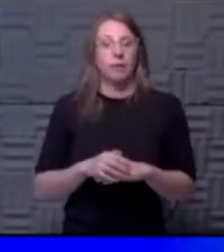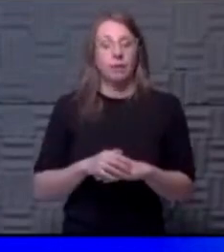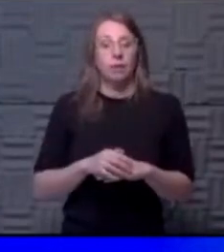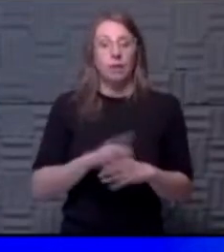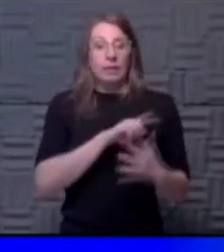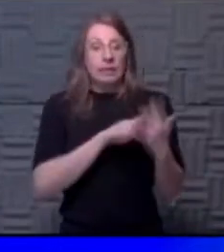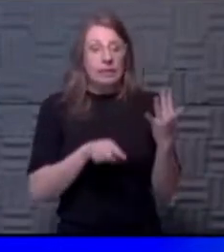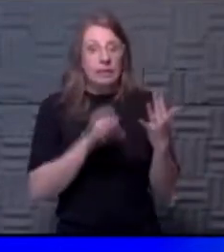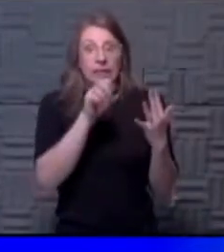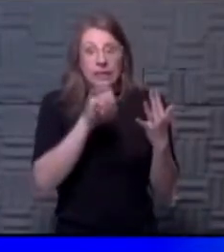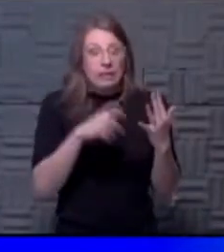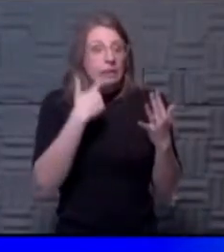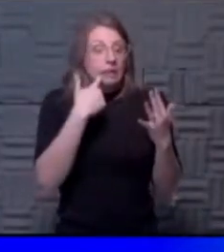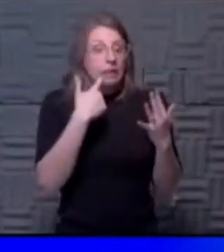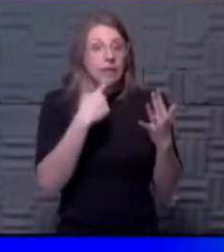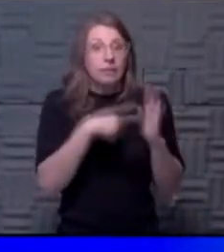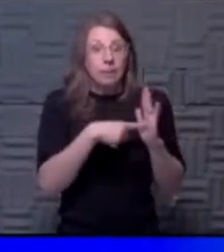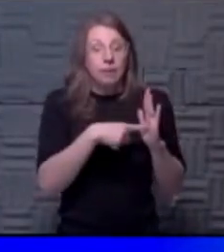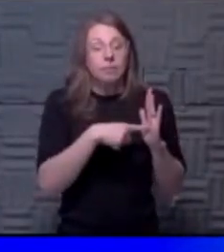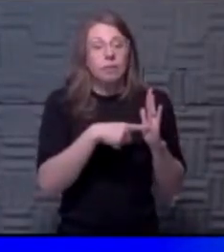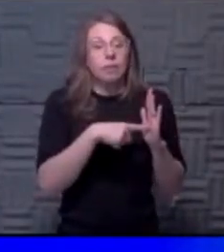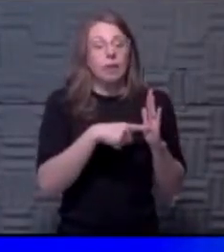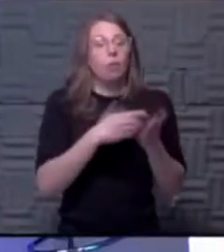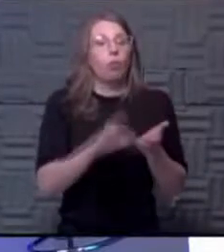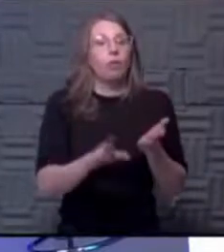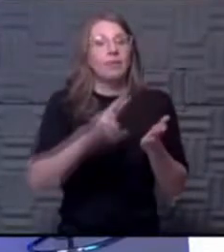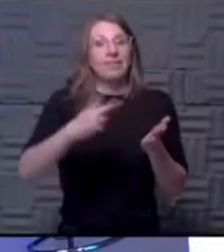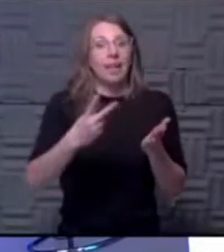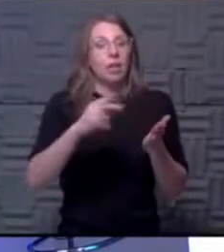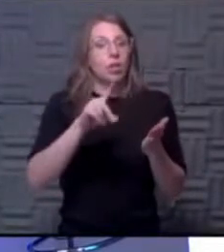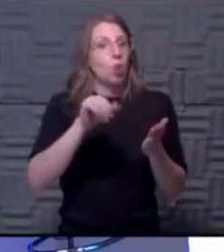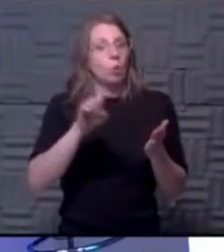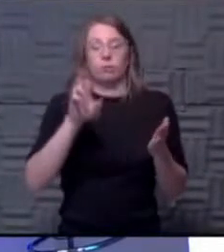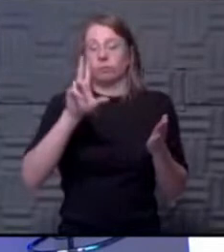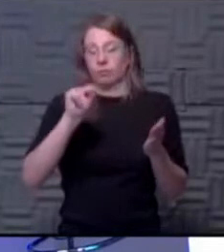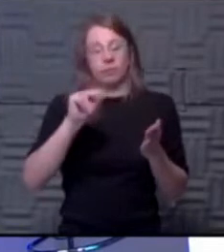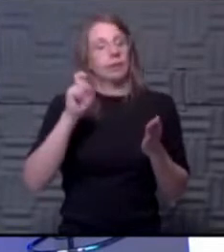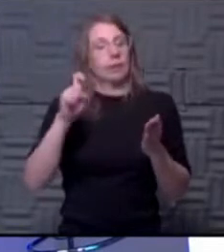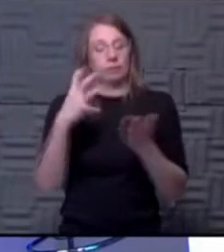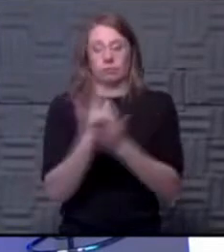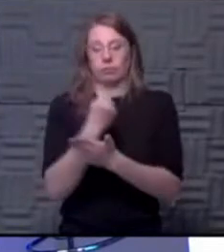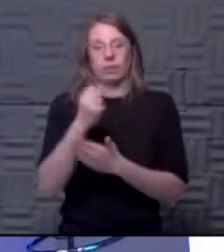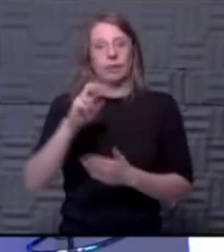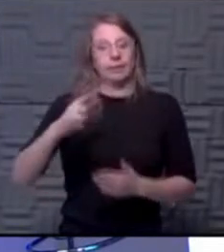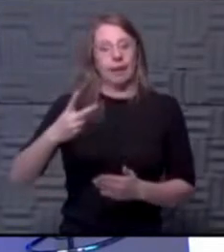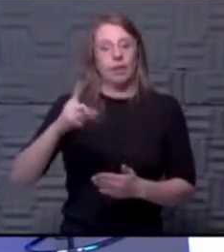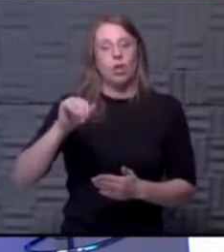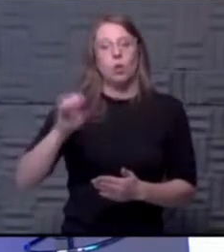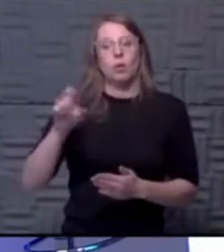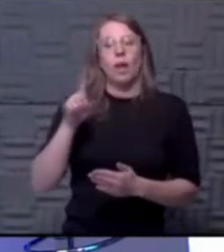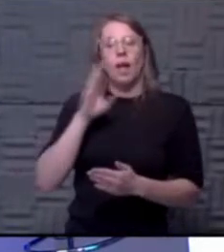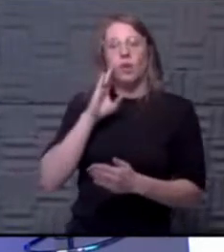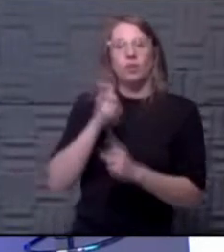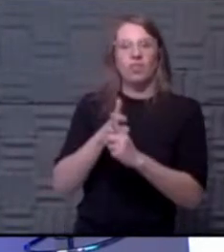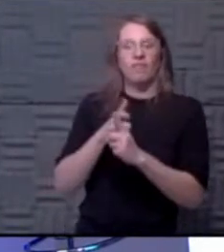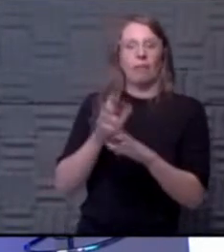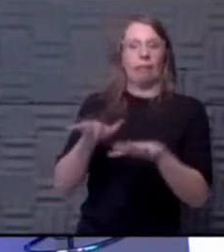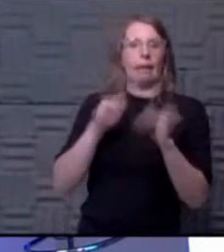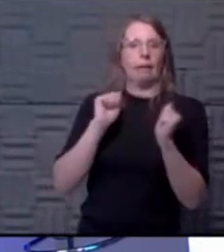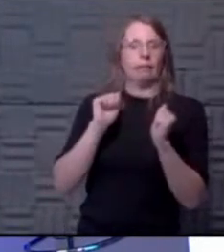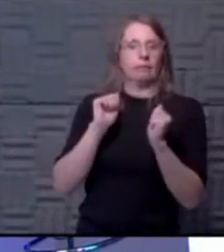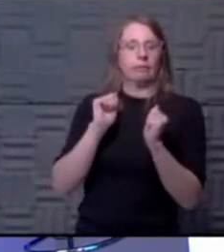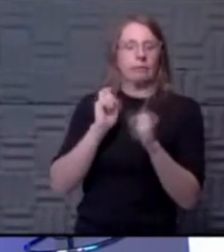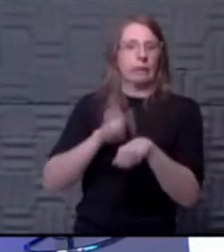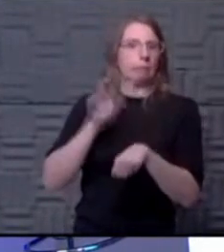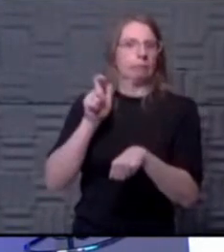you should not get your second dose. Definitely get your second dose. And then a final question might be, because I know you've got a heart out today too.